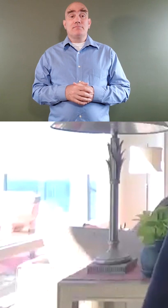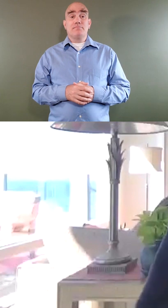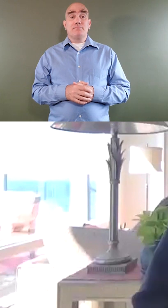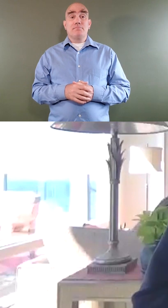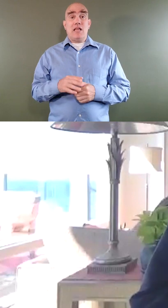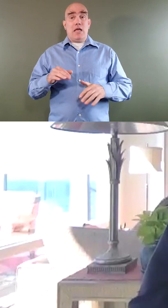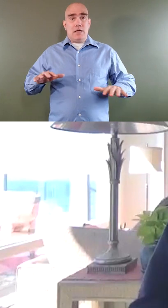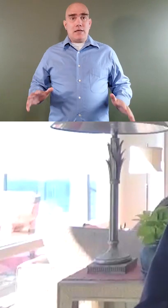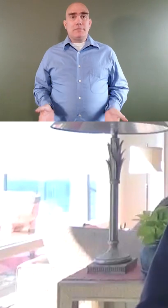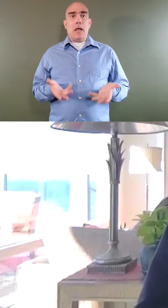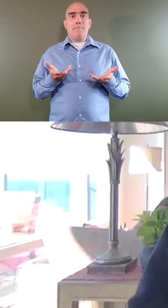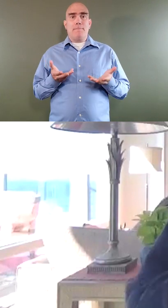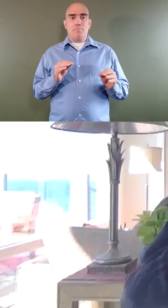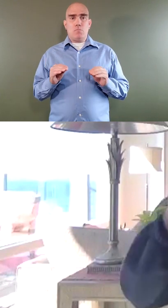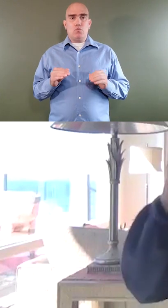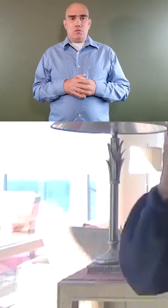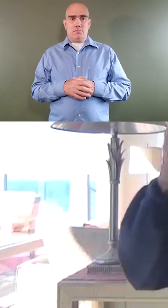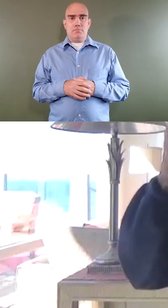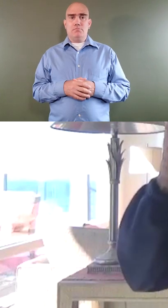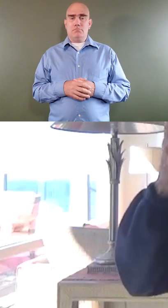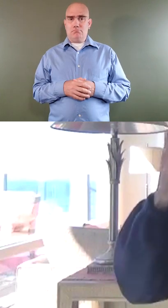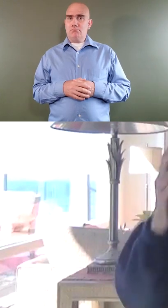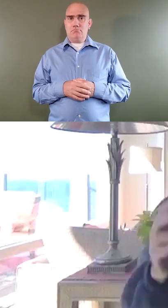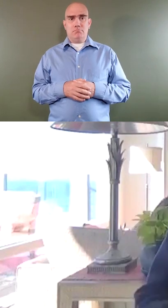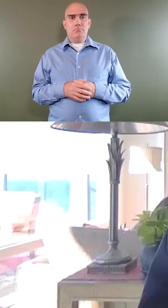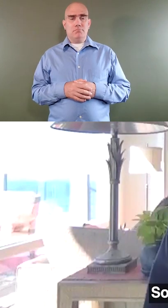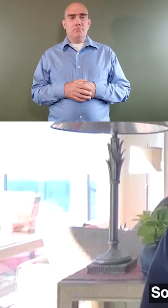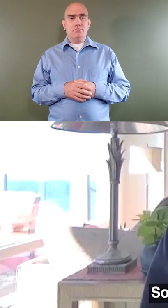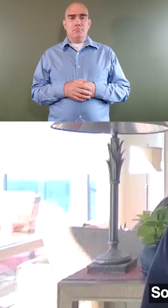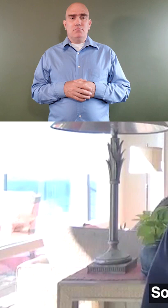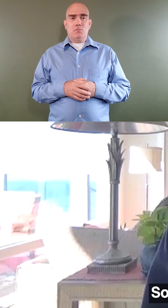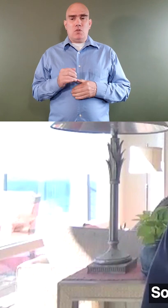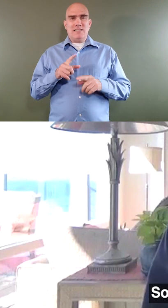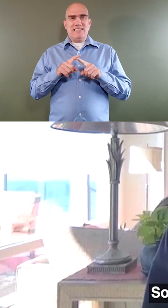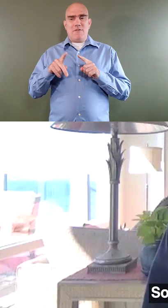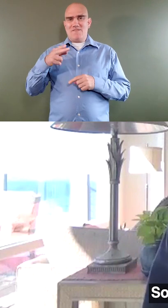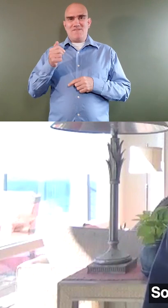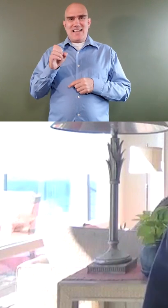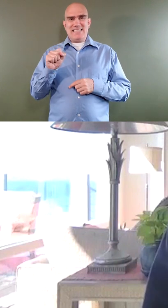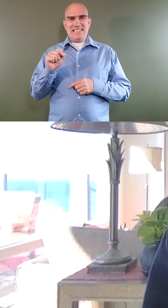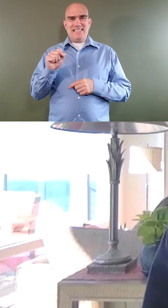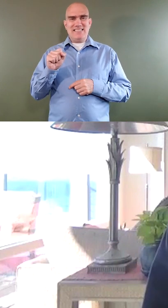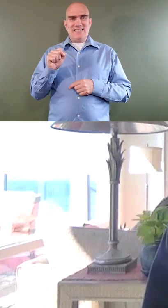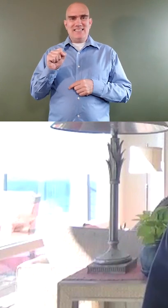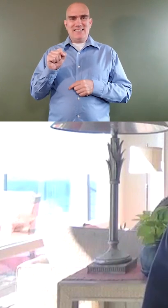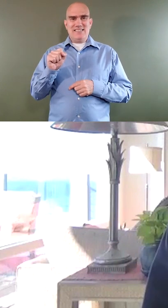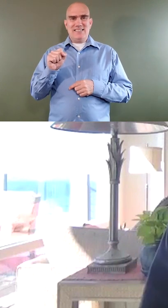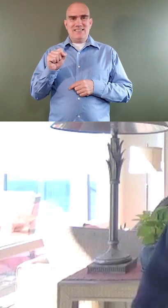and a coming up motion. So those are the different phases of